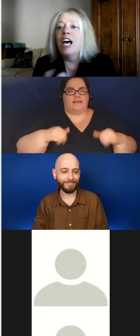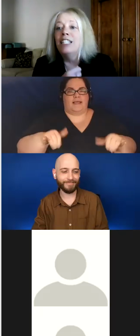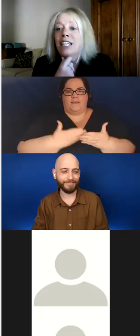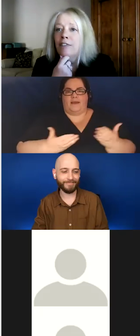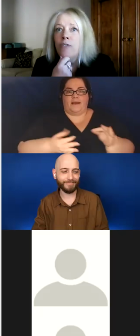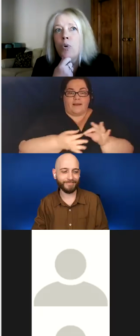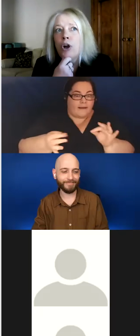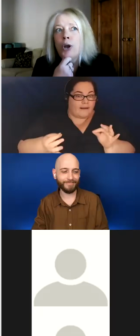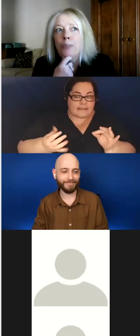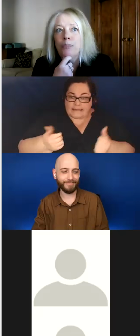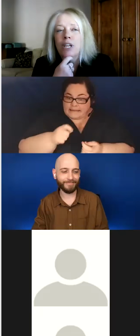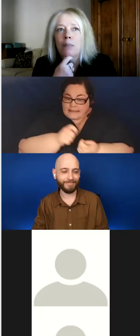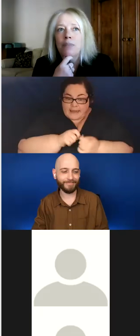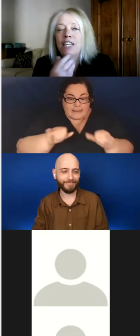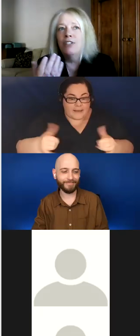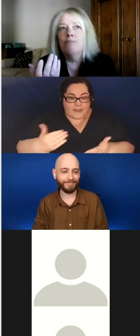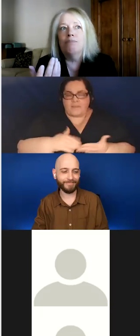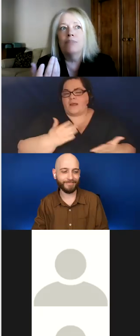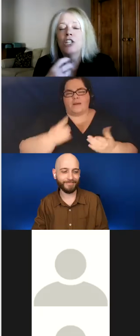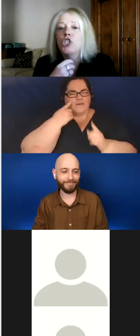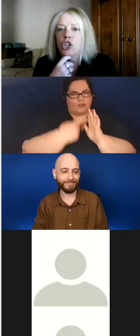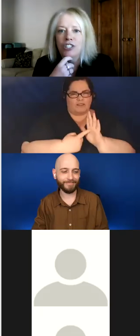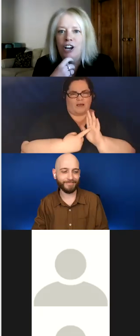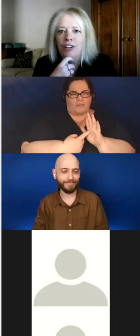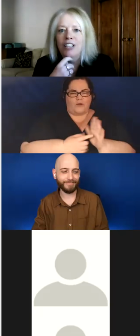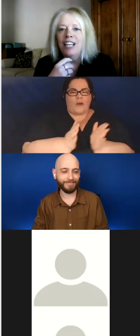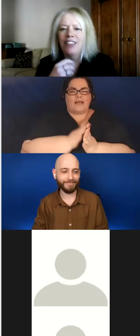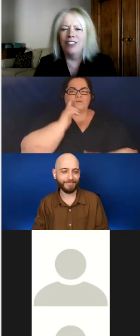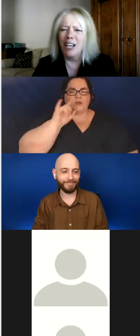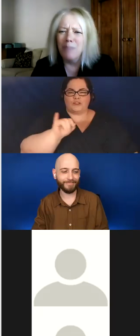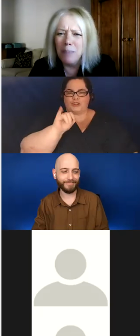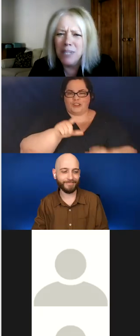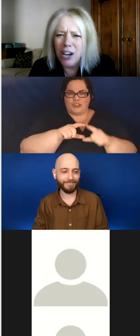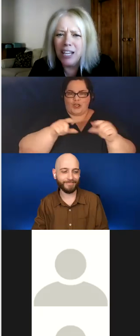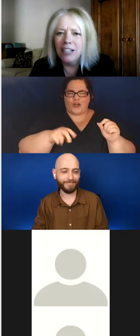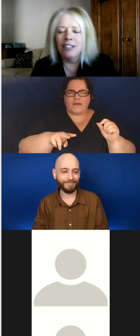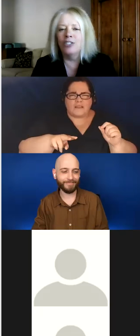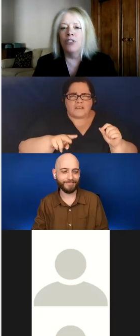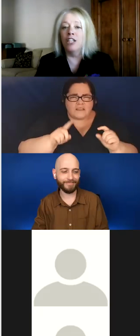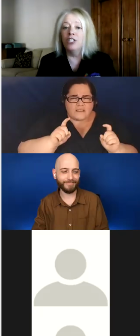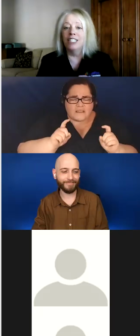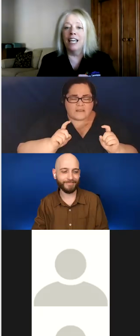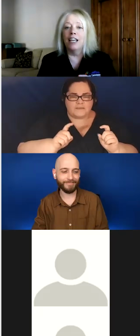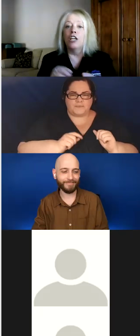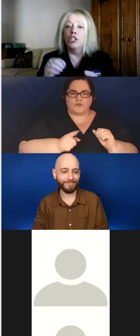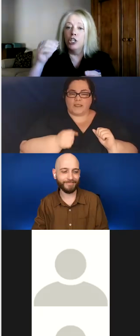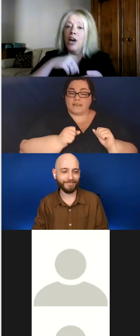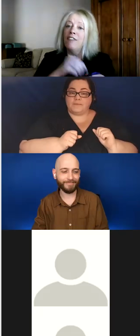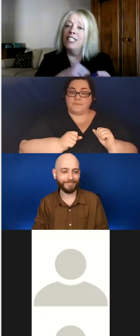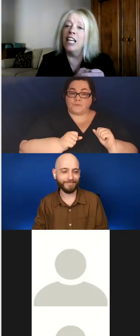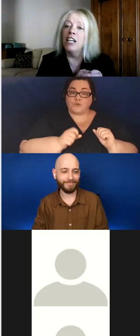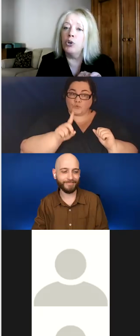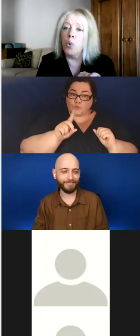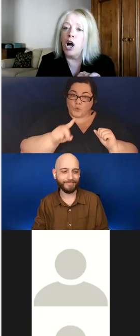maybe you're asking for even an insurance card, and they're like, I'm sorry. And then you can say, do you